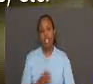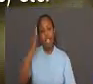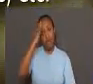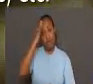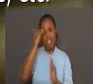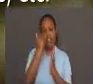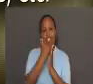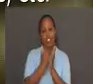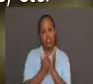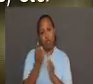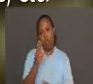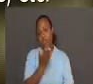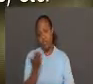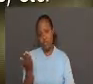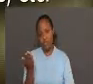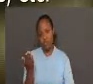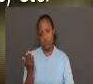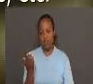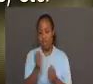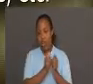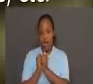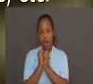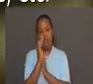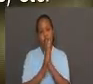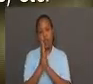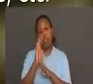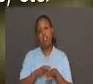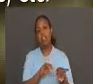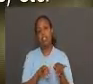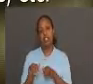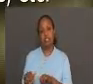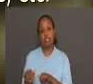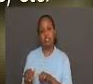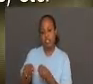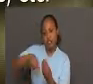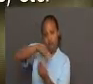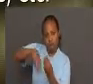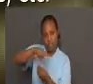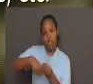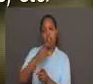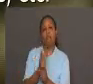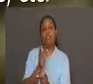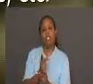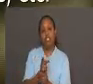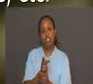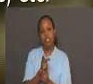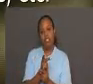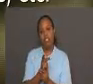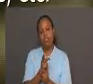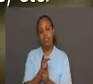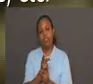Framed agendas are issues of common interest, such as environmental